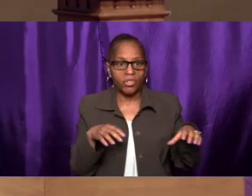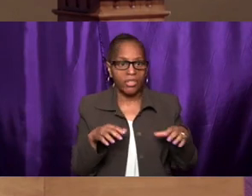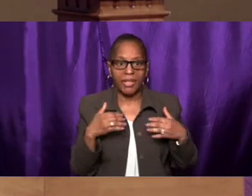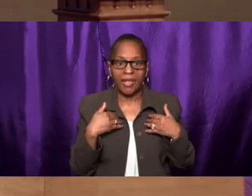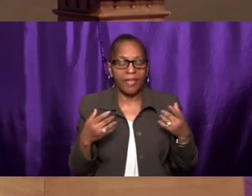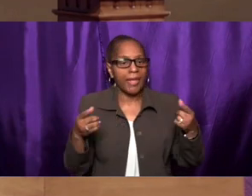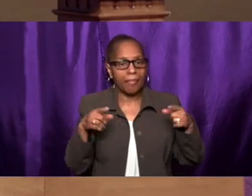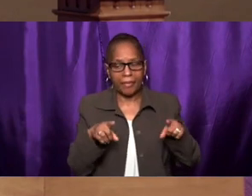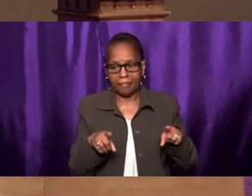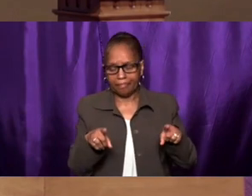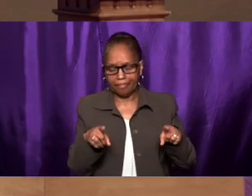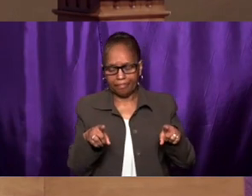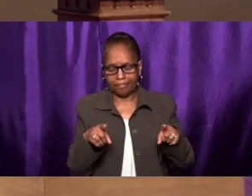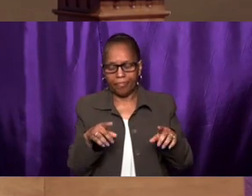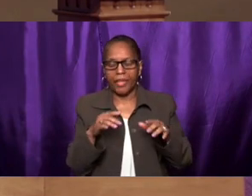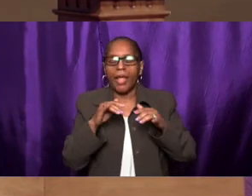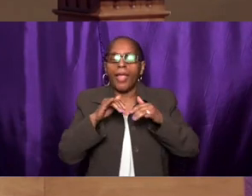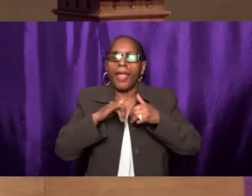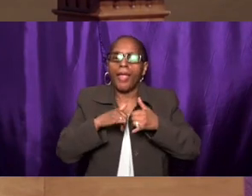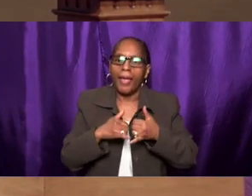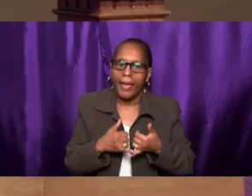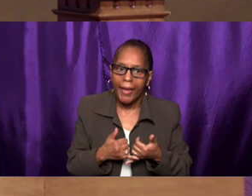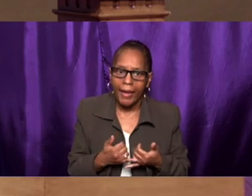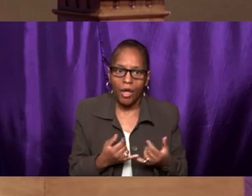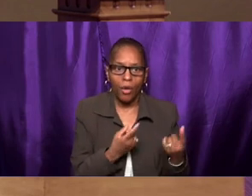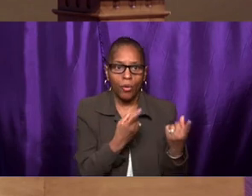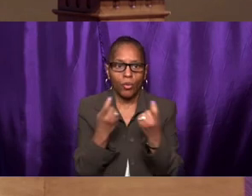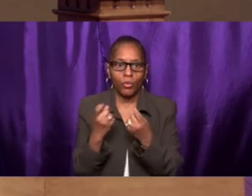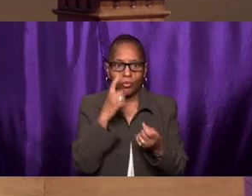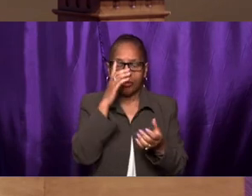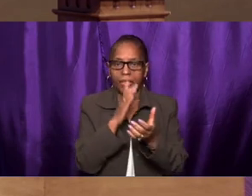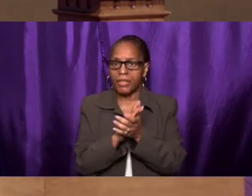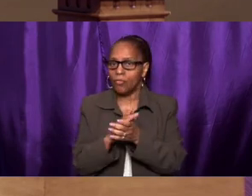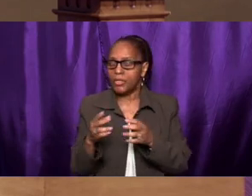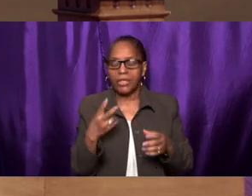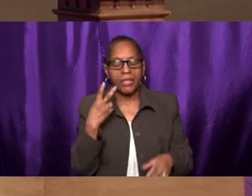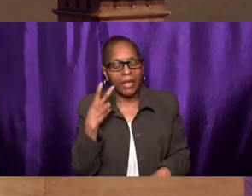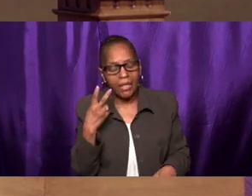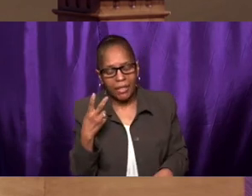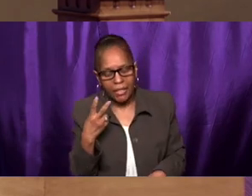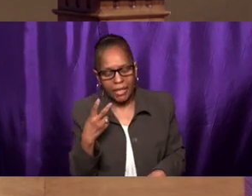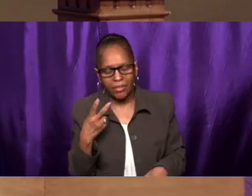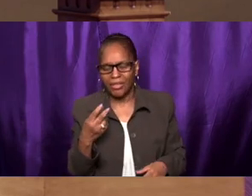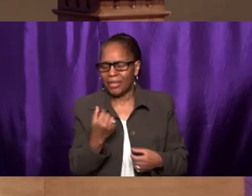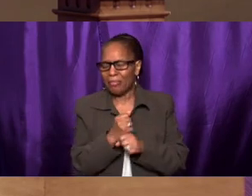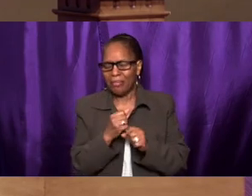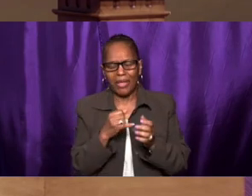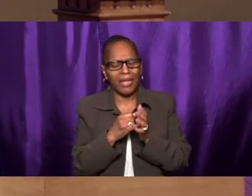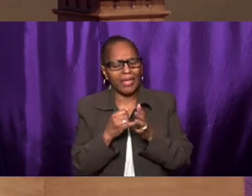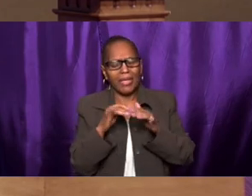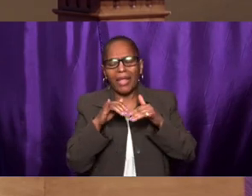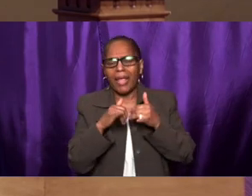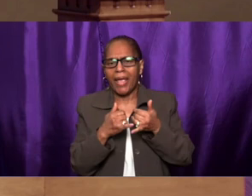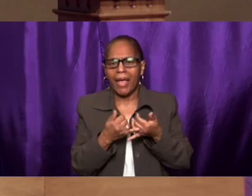happened? How do you believe when it doesn't look like you're going to make it? And